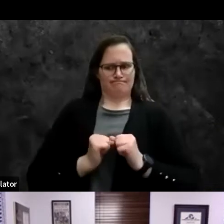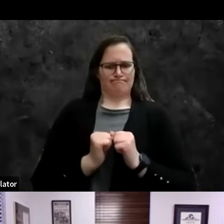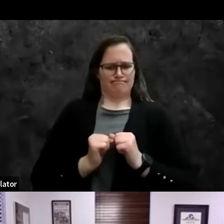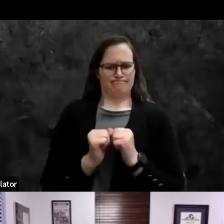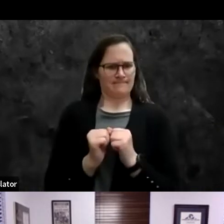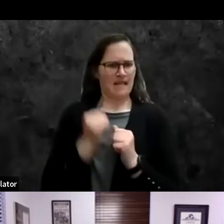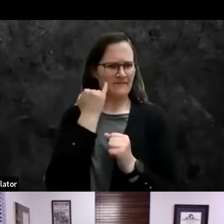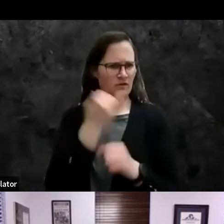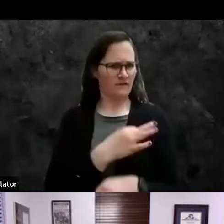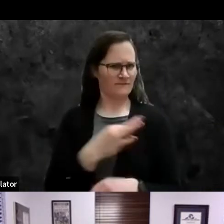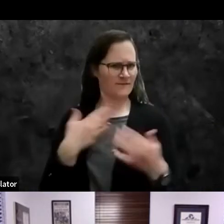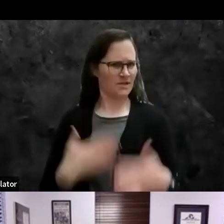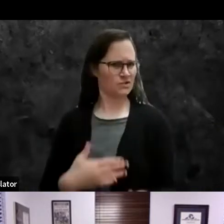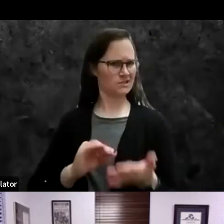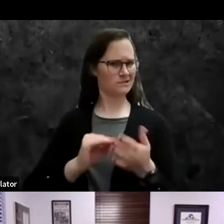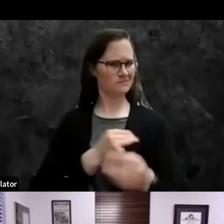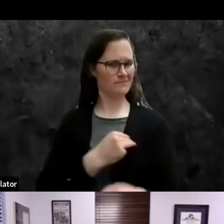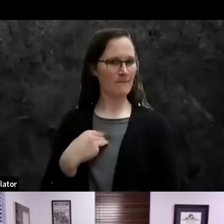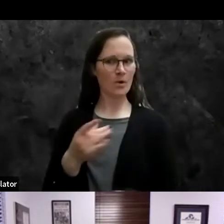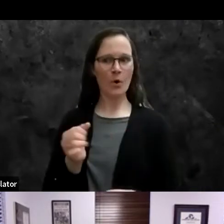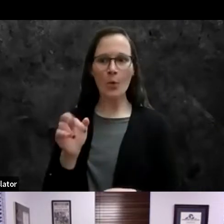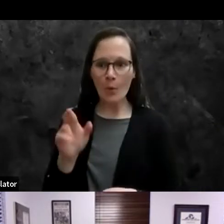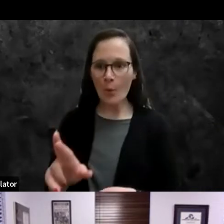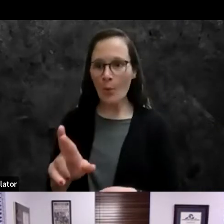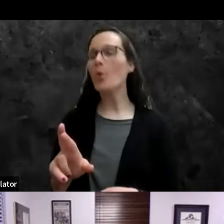a student? Dr. Scott?